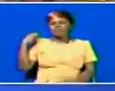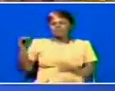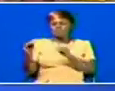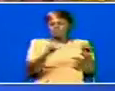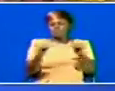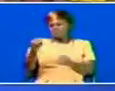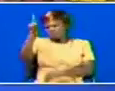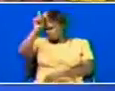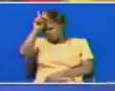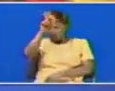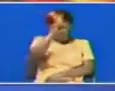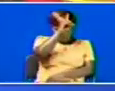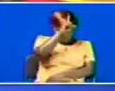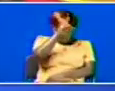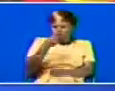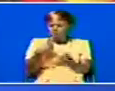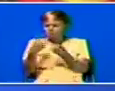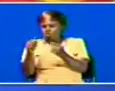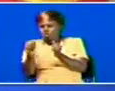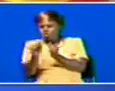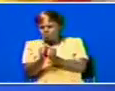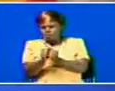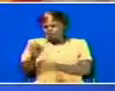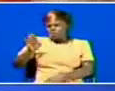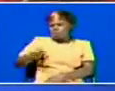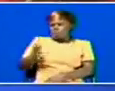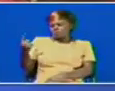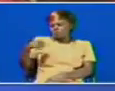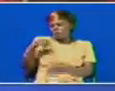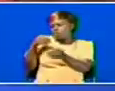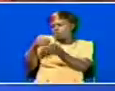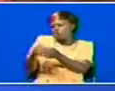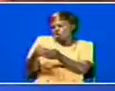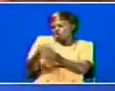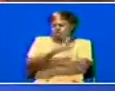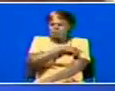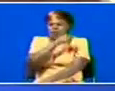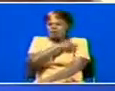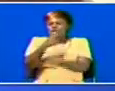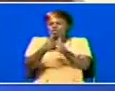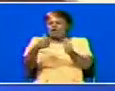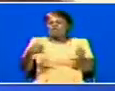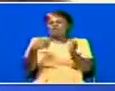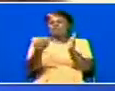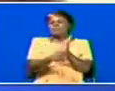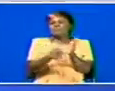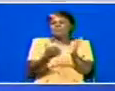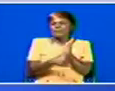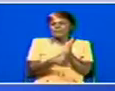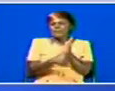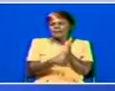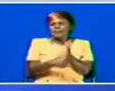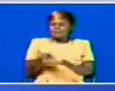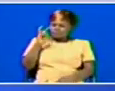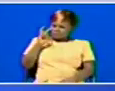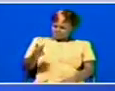to another to convince the mothers in their last trimester to camp near the hospital to avoid last-minute rush that can be fatal.